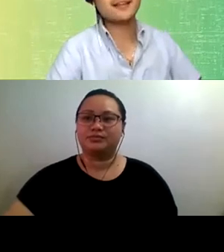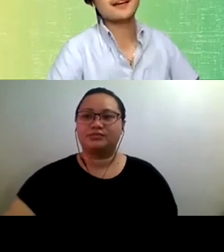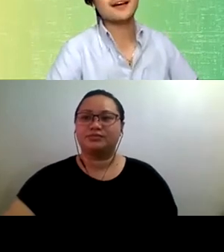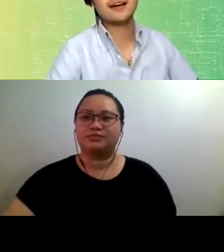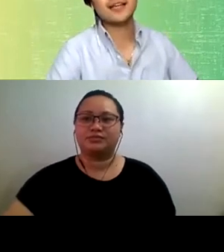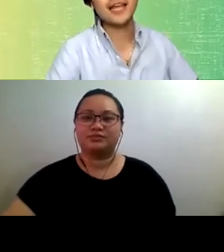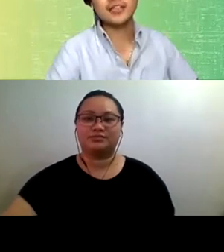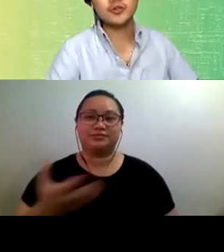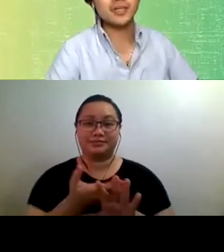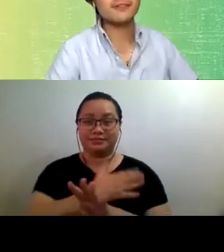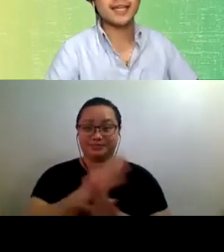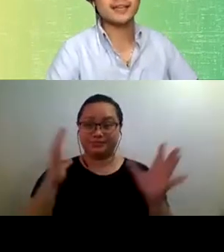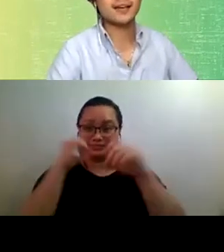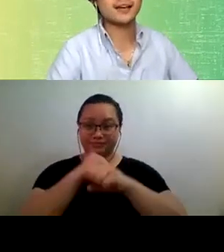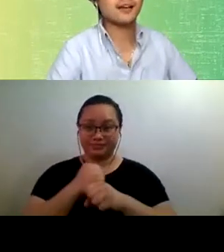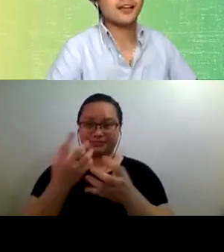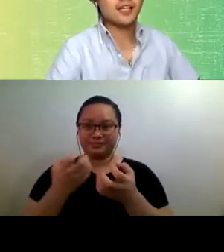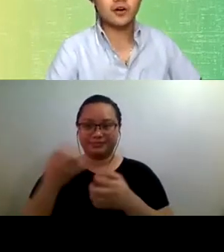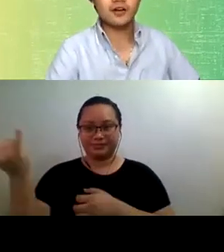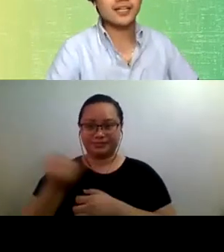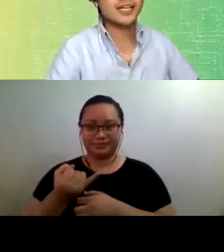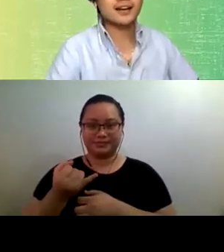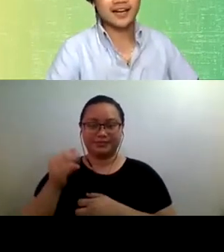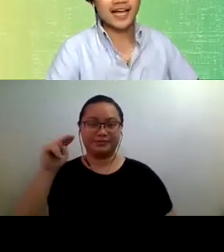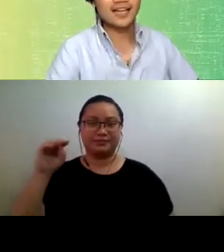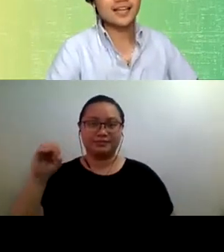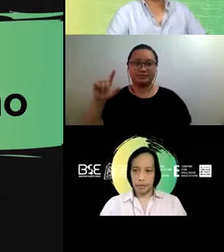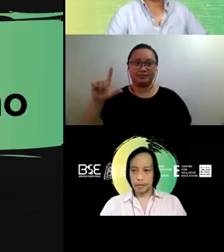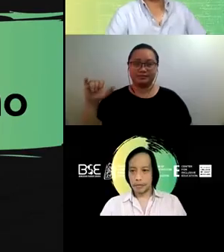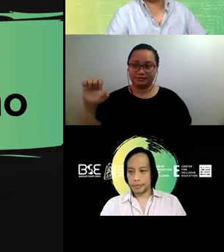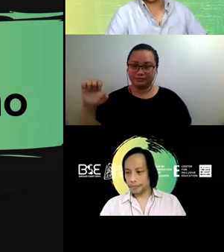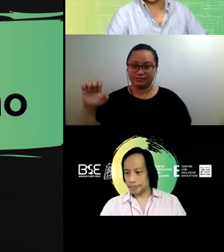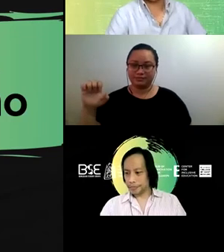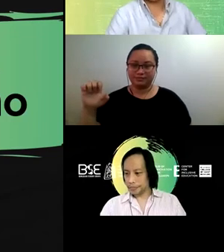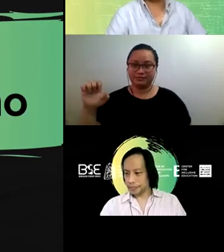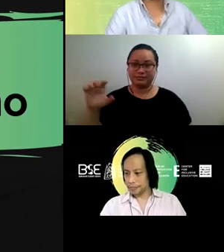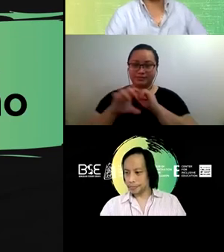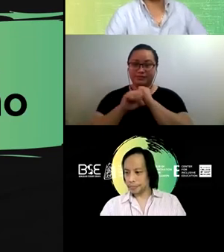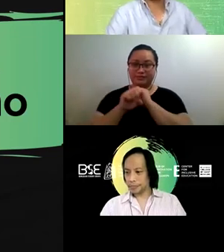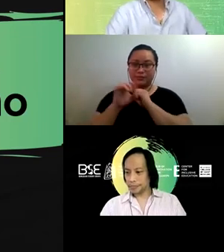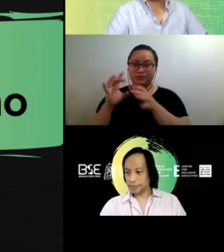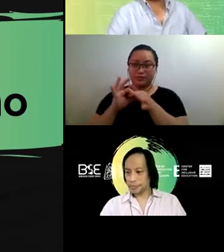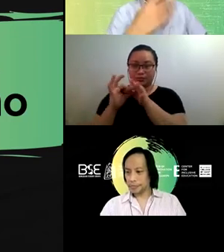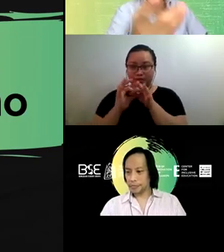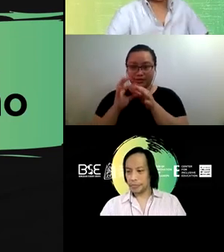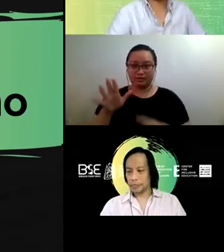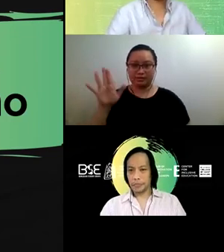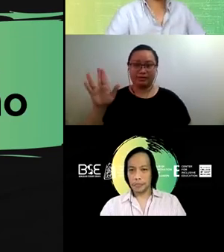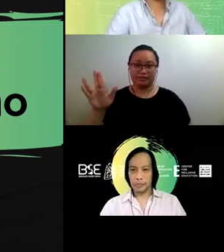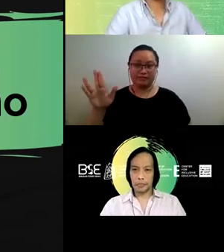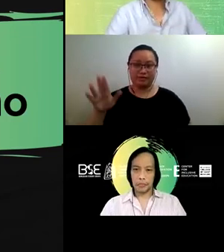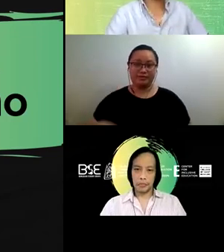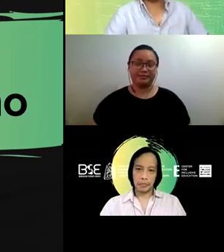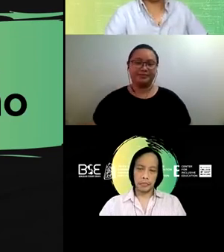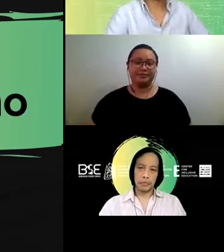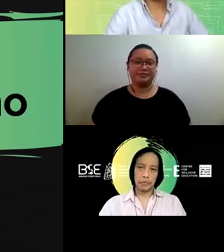end, I'd like to invite Nolly Araral, Advocacy Coordinator of HiFi, and again,